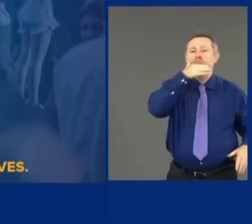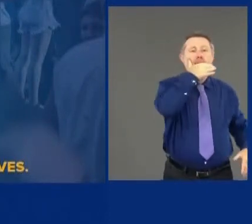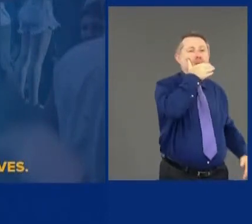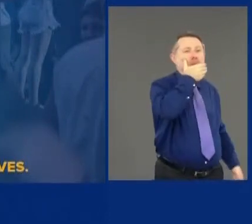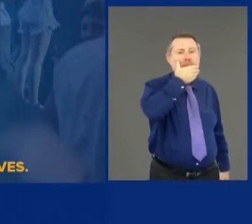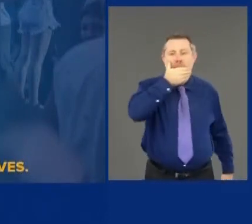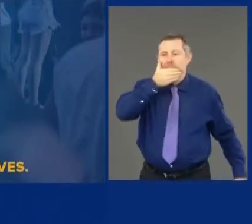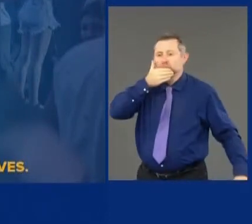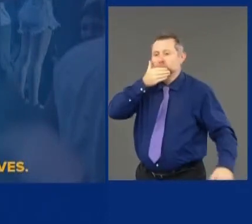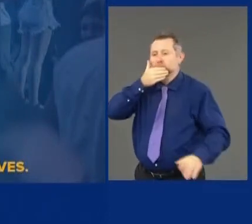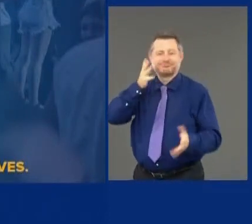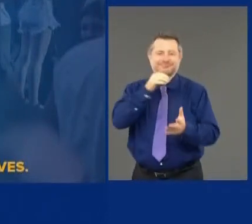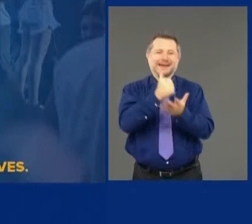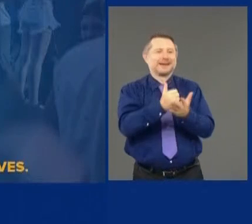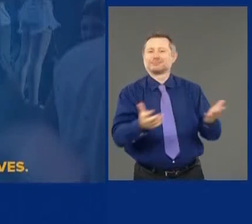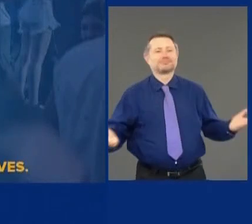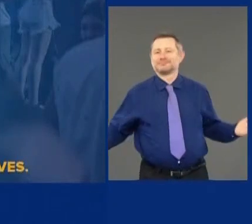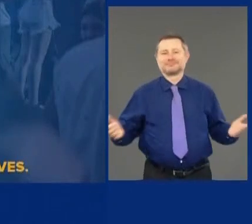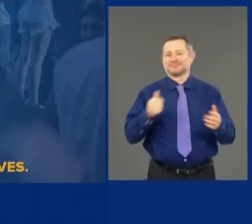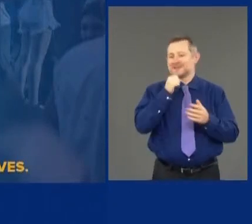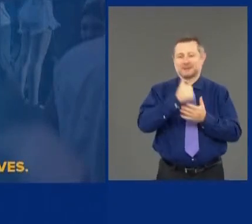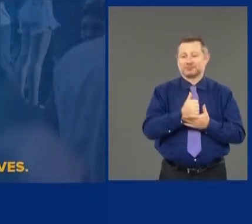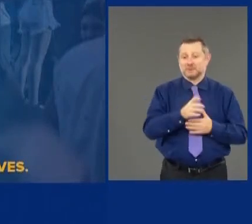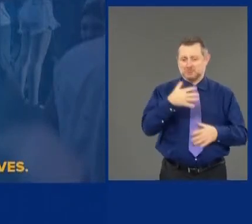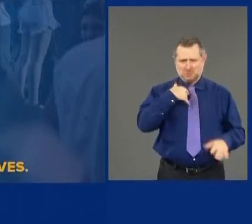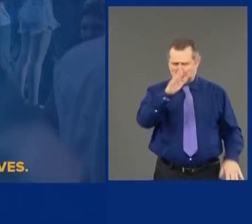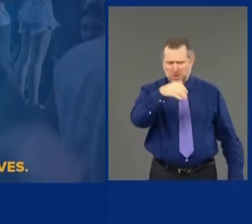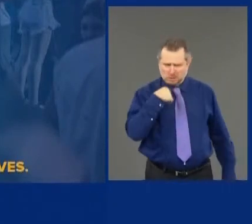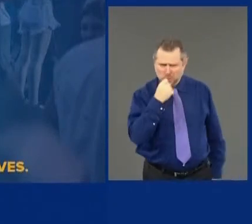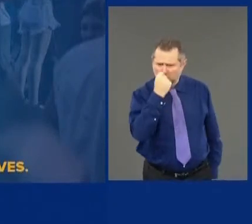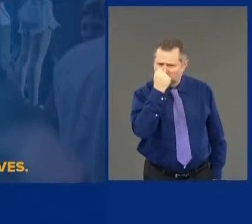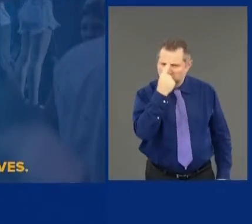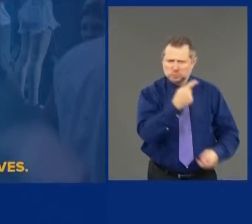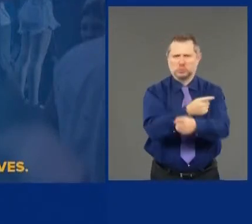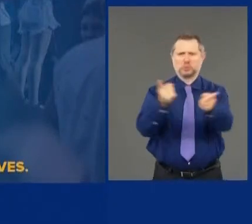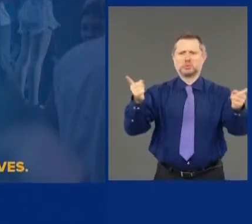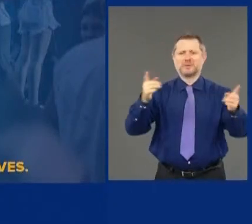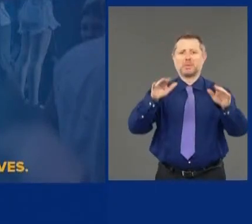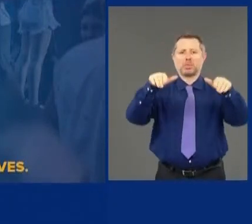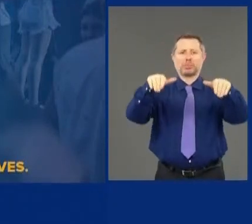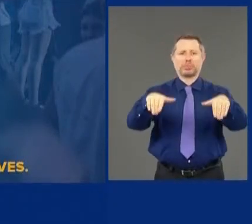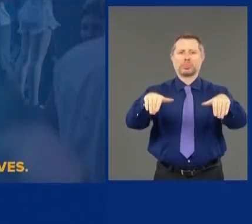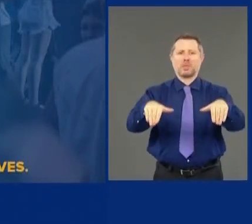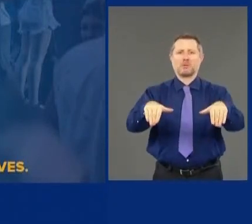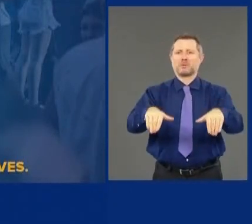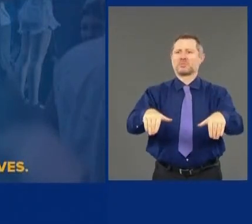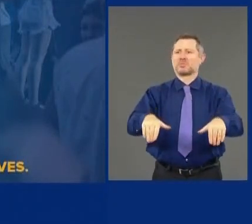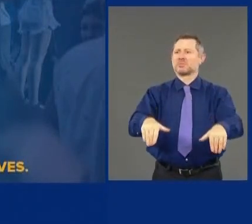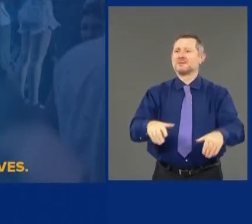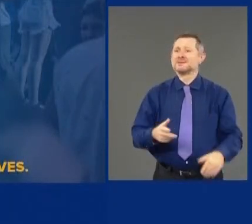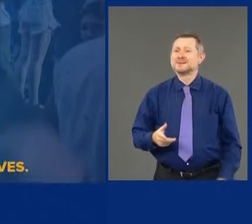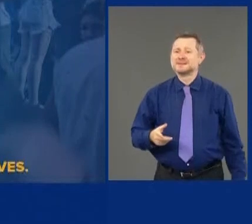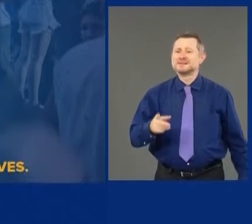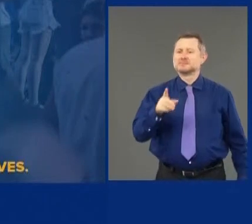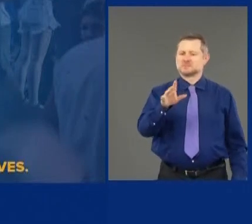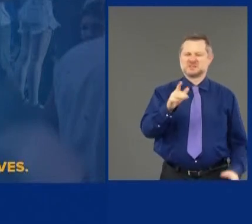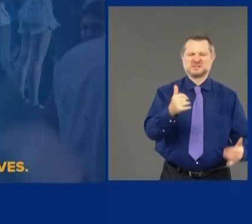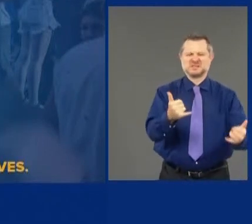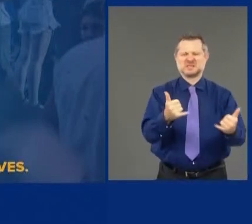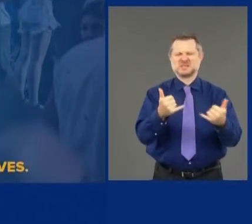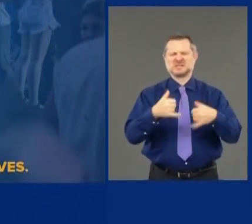anything. I get why the compliance is slipping. But it is a very real problem.